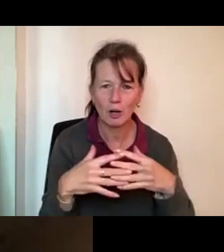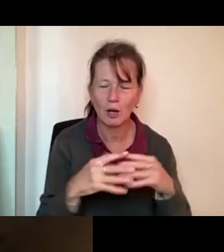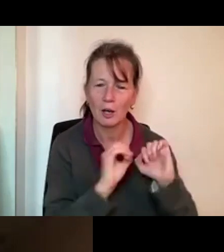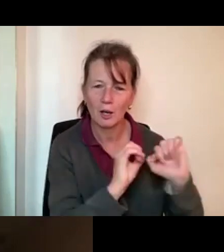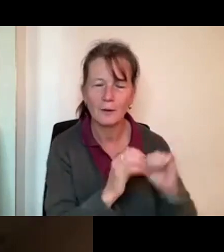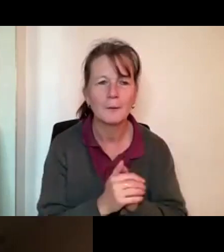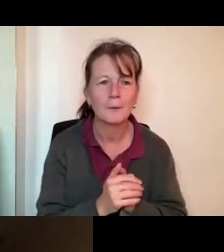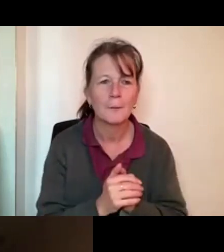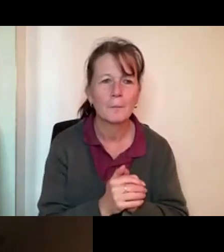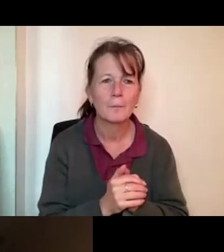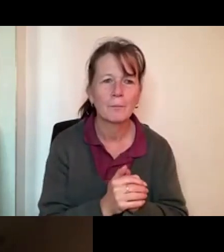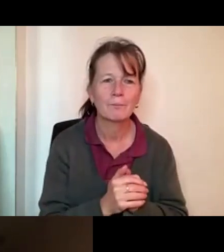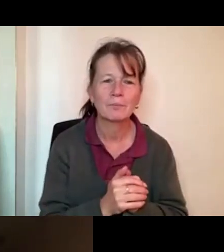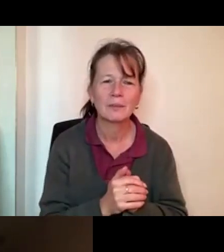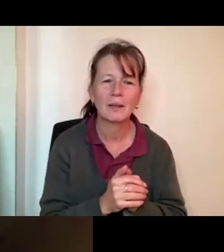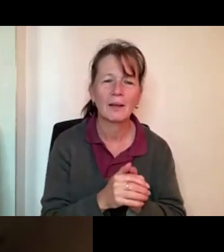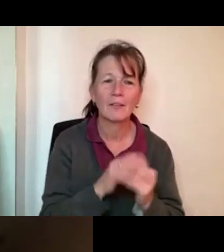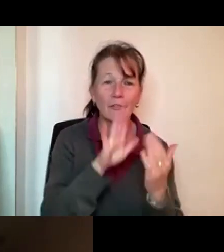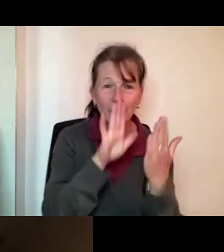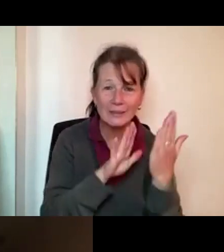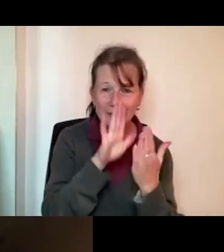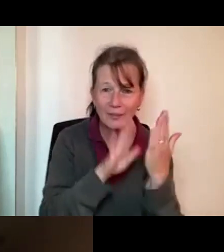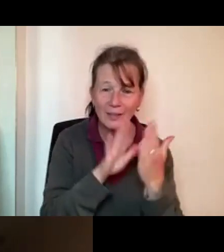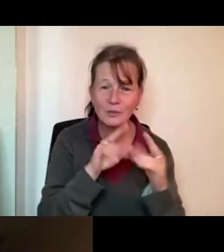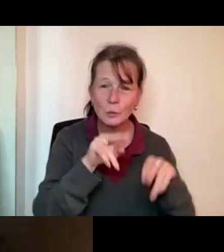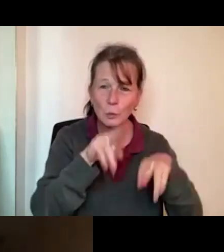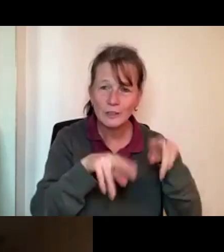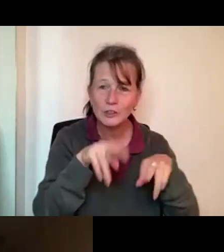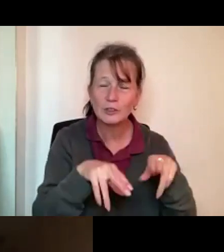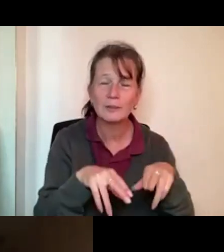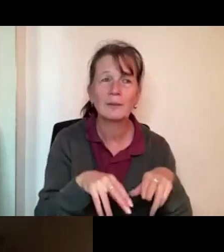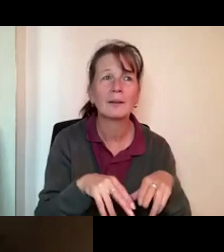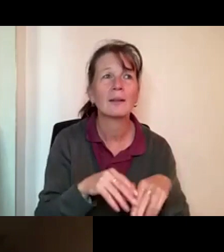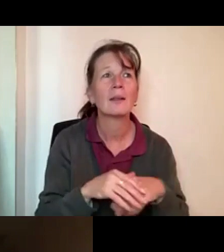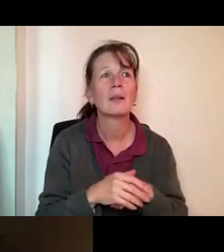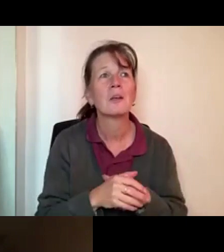Yeah, the in-person audition was